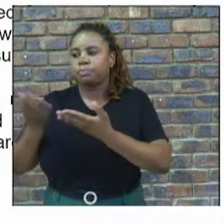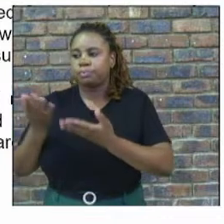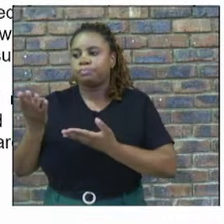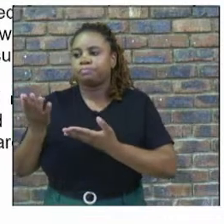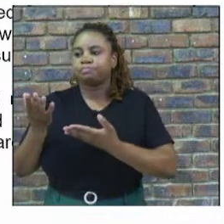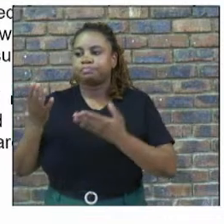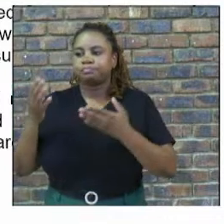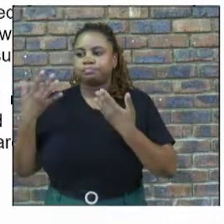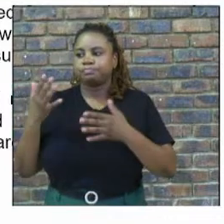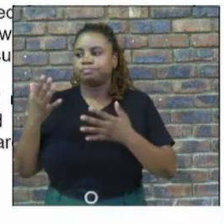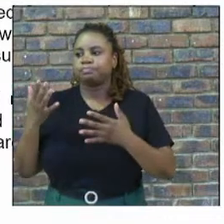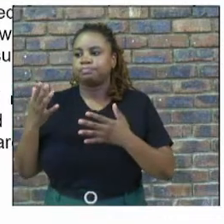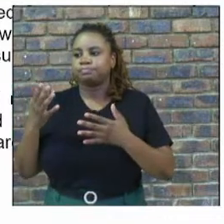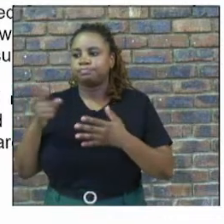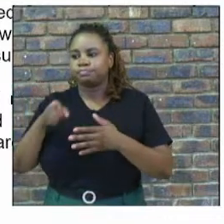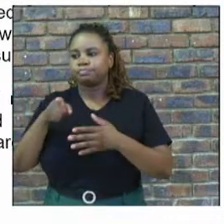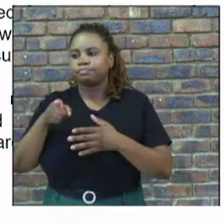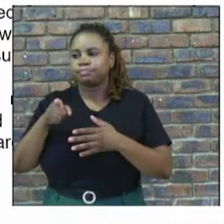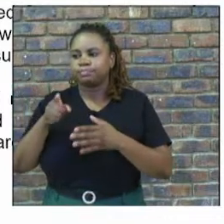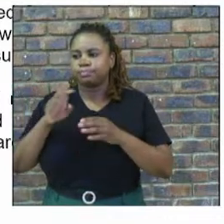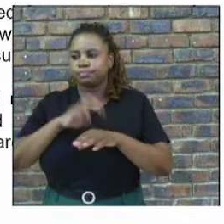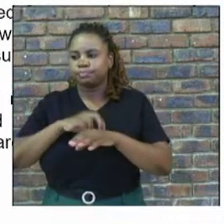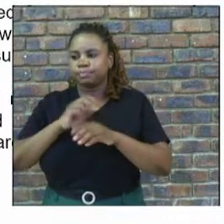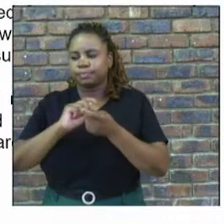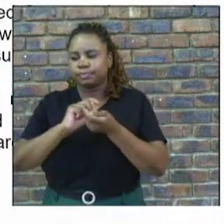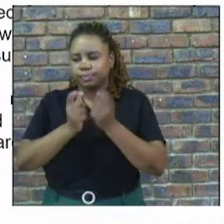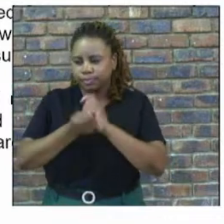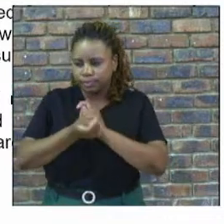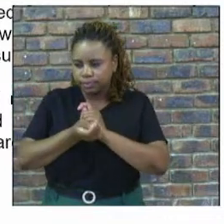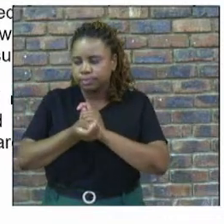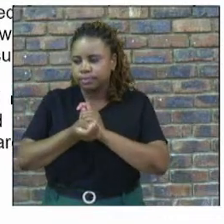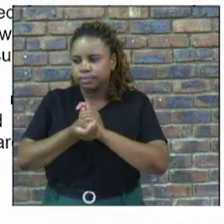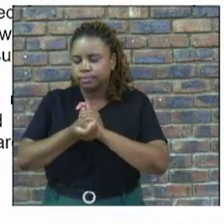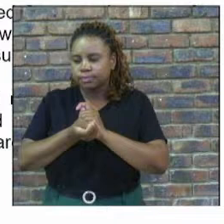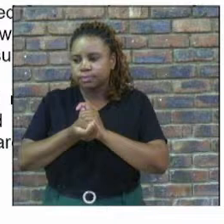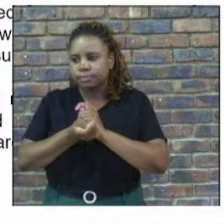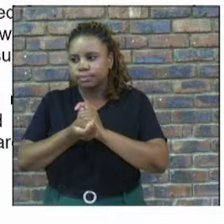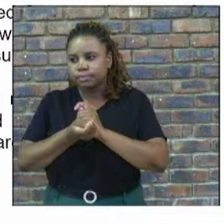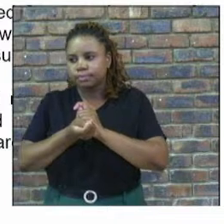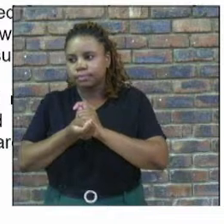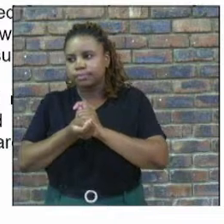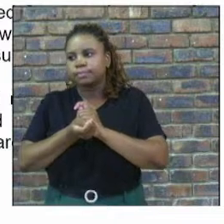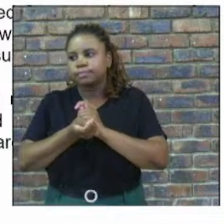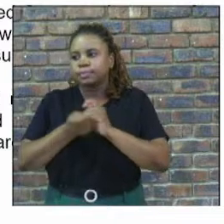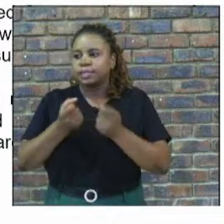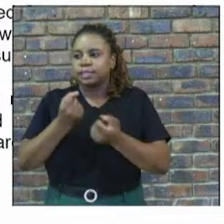this amendment seeks to endorse the cabinet decision.